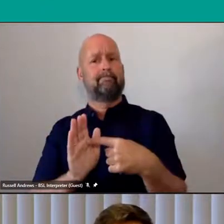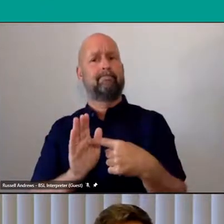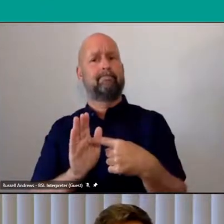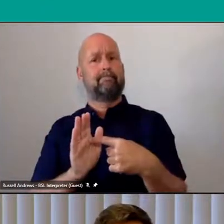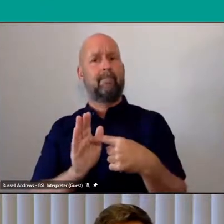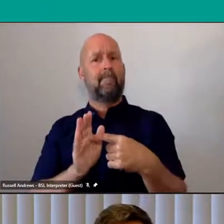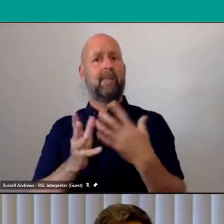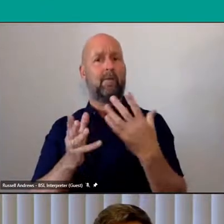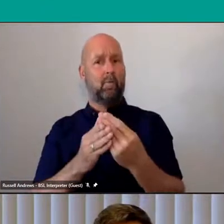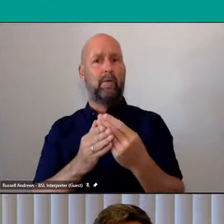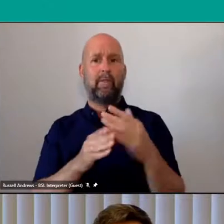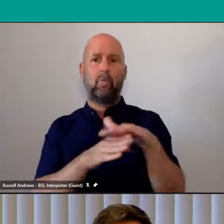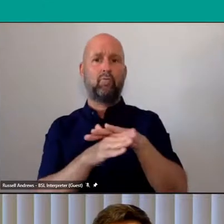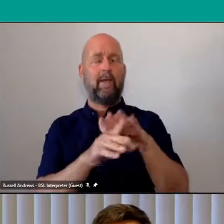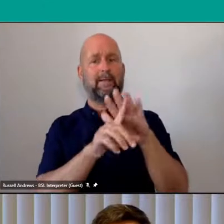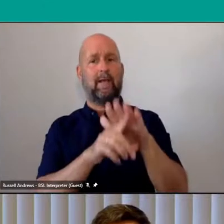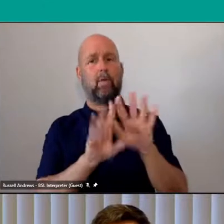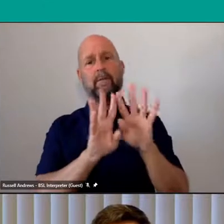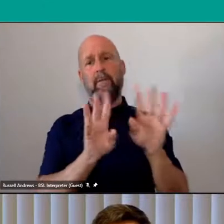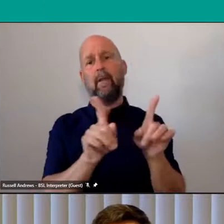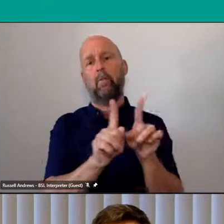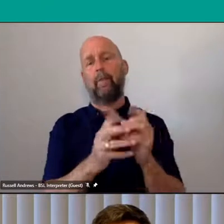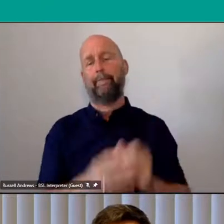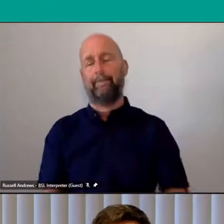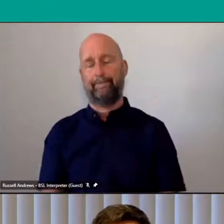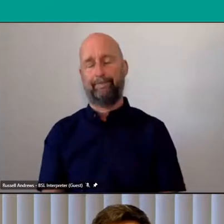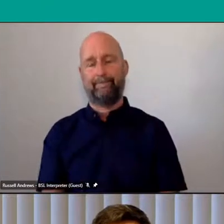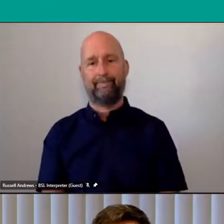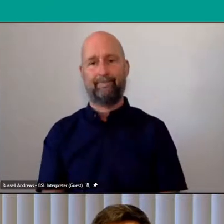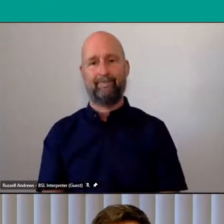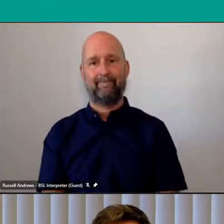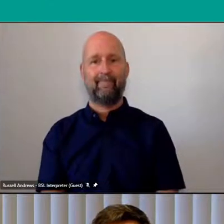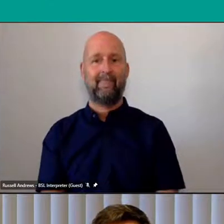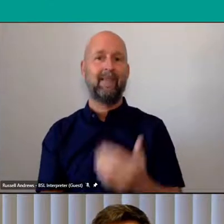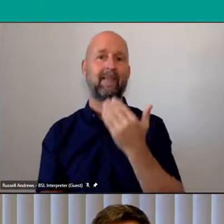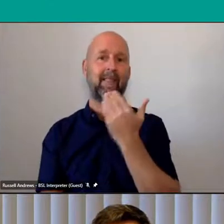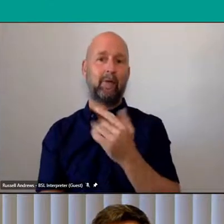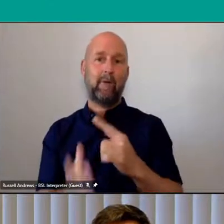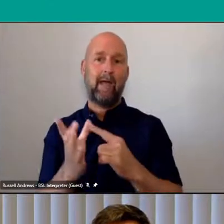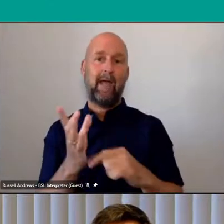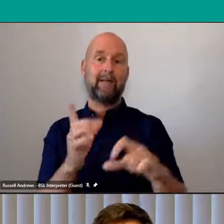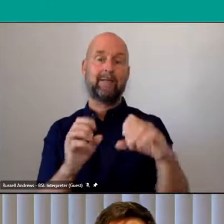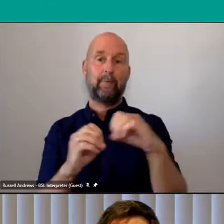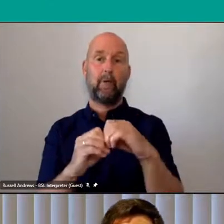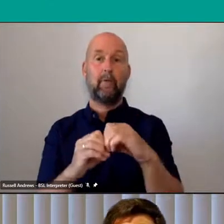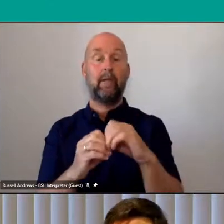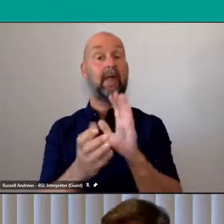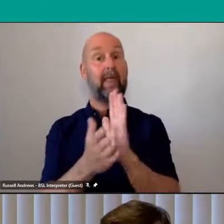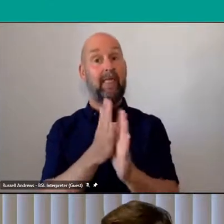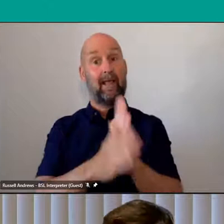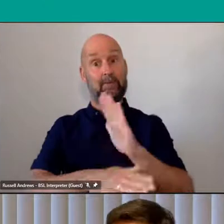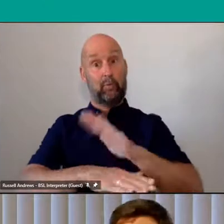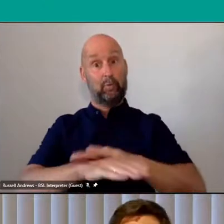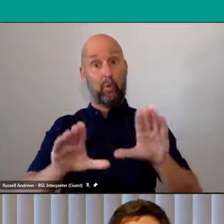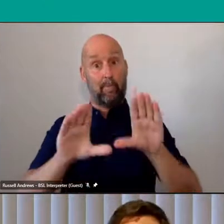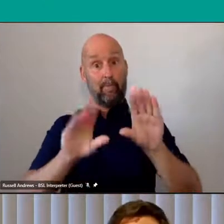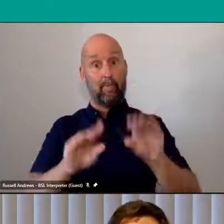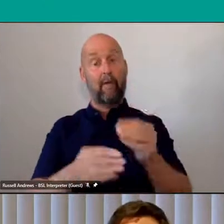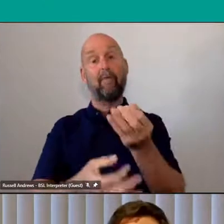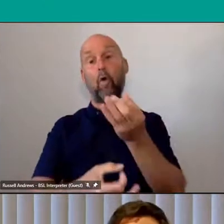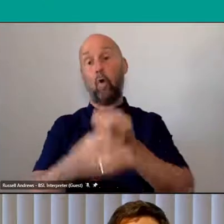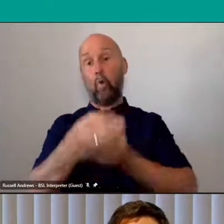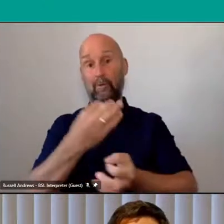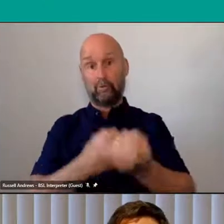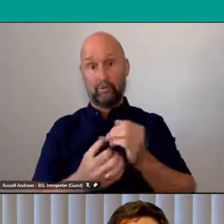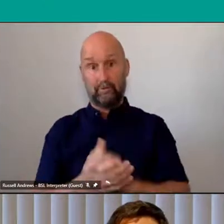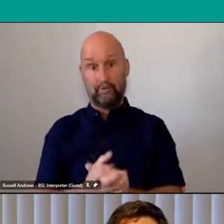by side with our race equality panel. Thanks, Andy. That's all time we have for questions